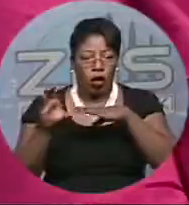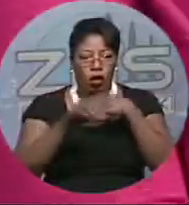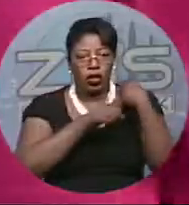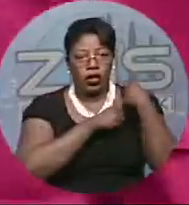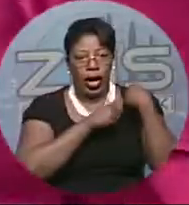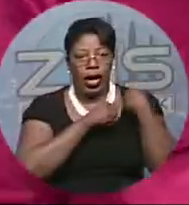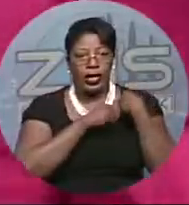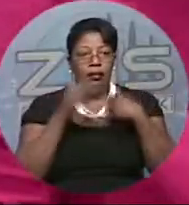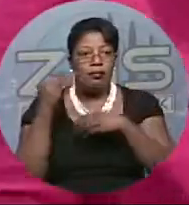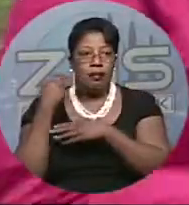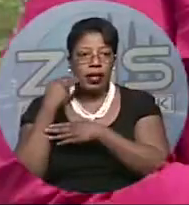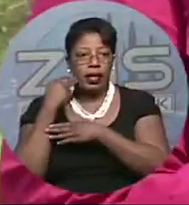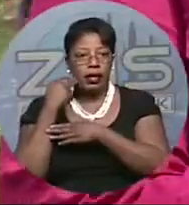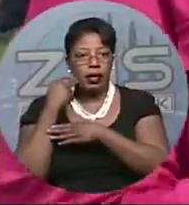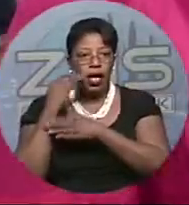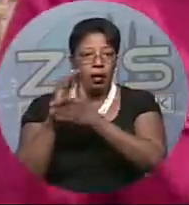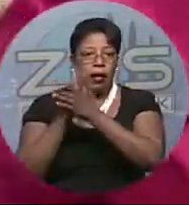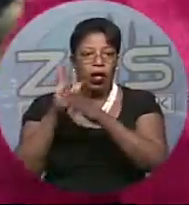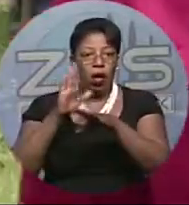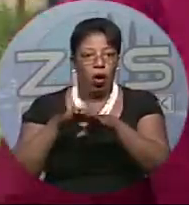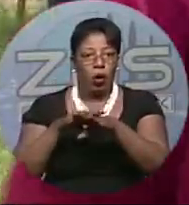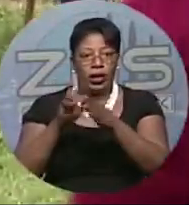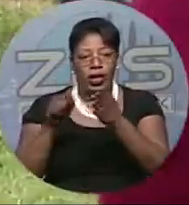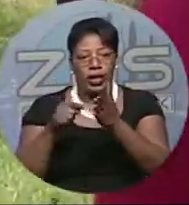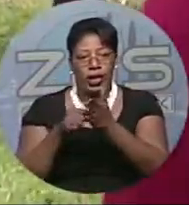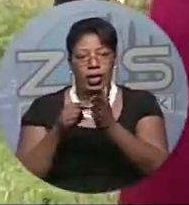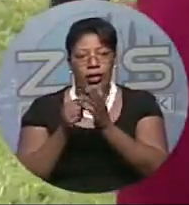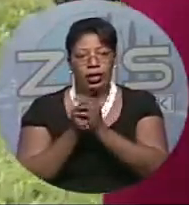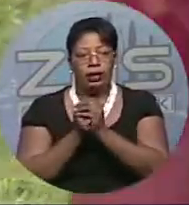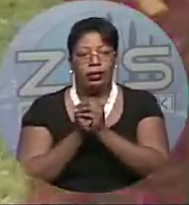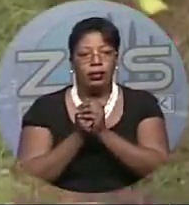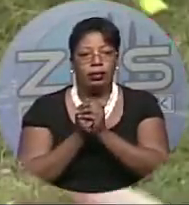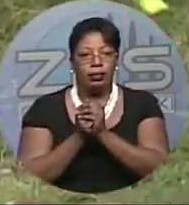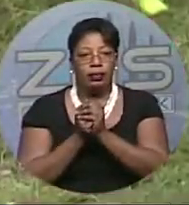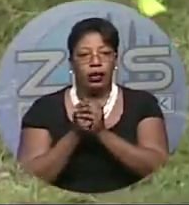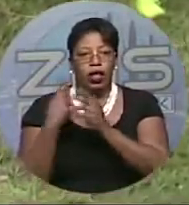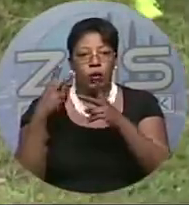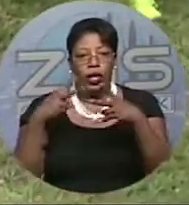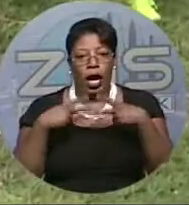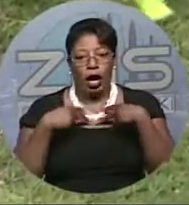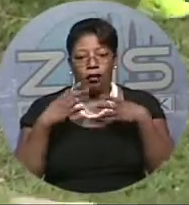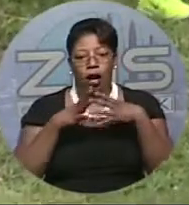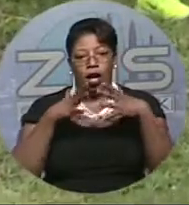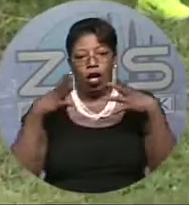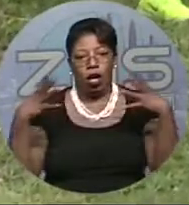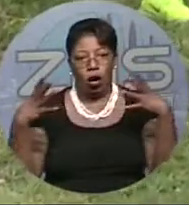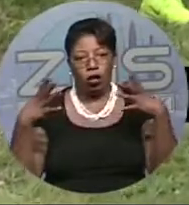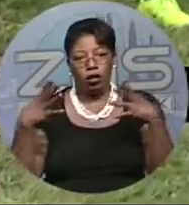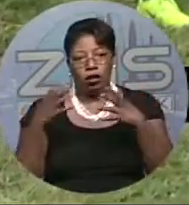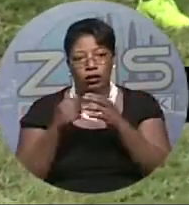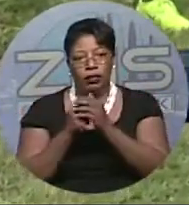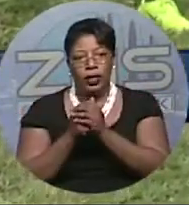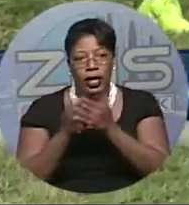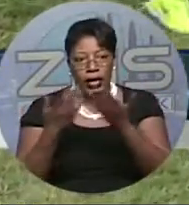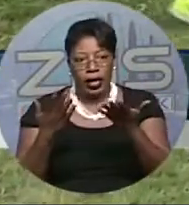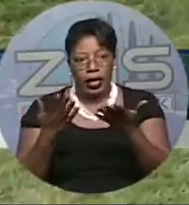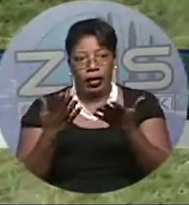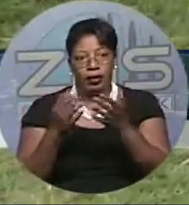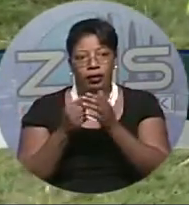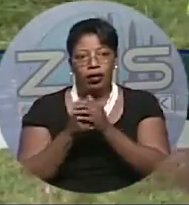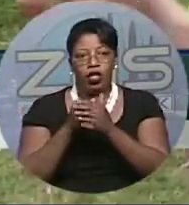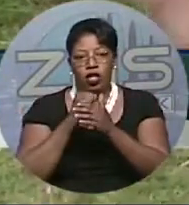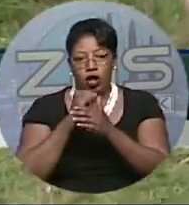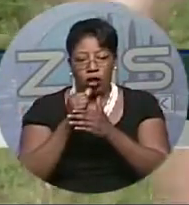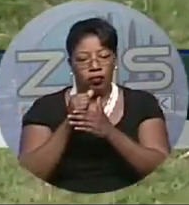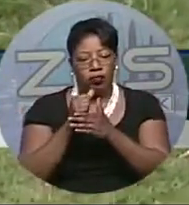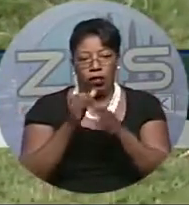Megan DeLeiden, commented on the initiative. They have a lot of room here, however, it's been very neglected. So